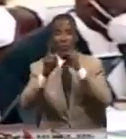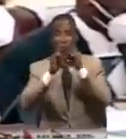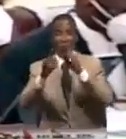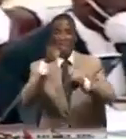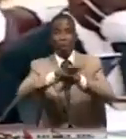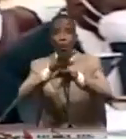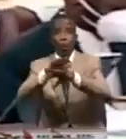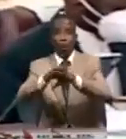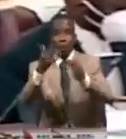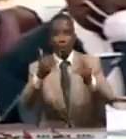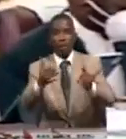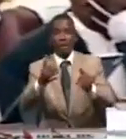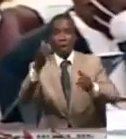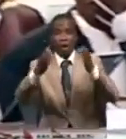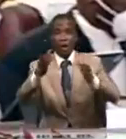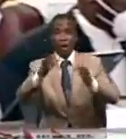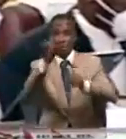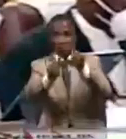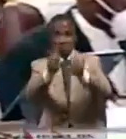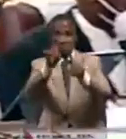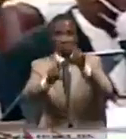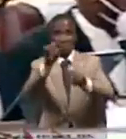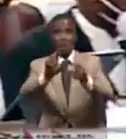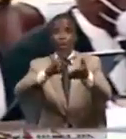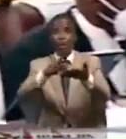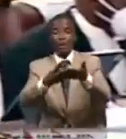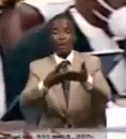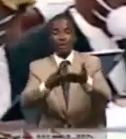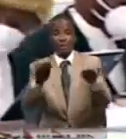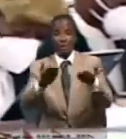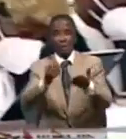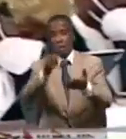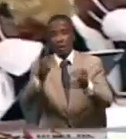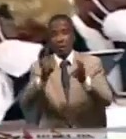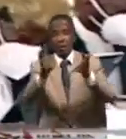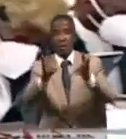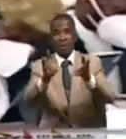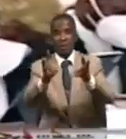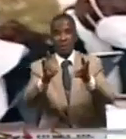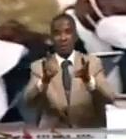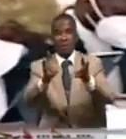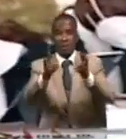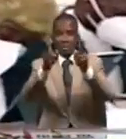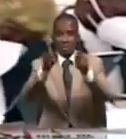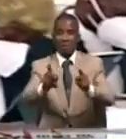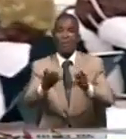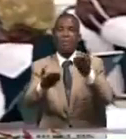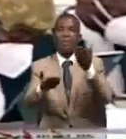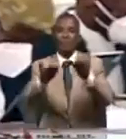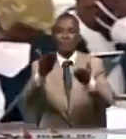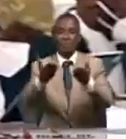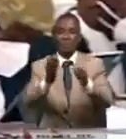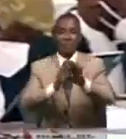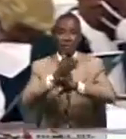defendant has in the course of cross-examination of a witness for the plaintiff or otherwise put in a document, the plaintiff may, after